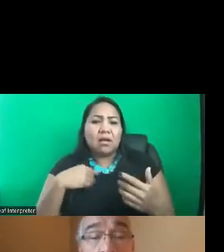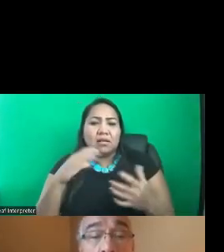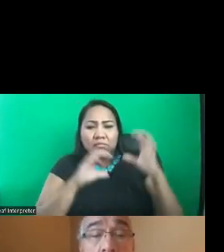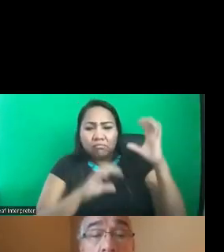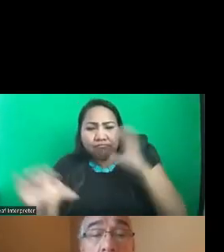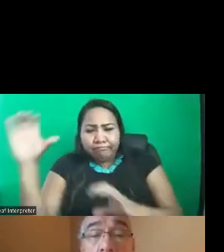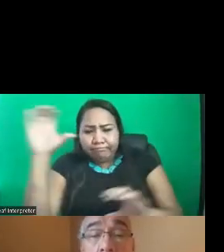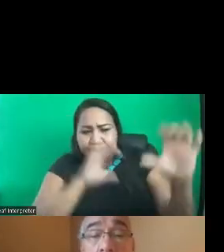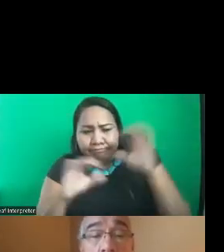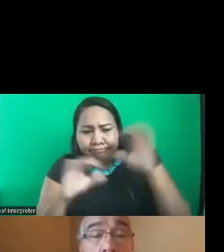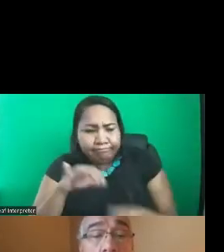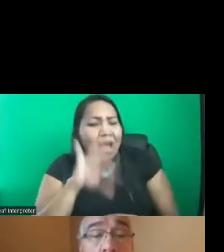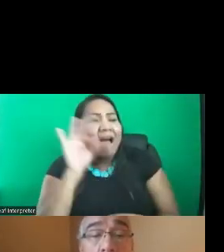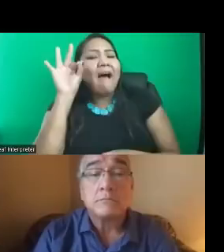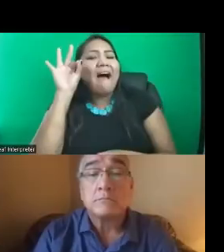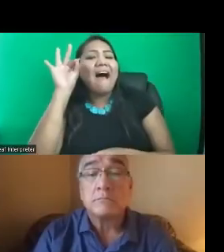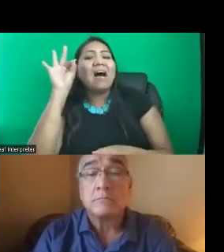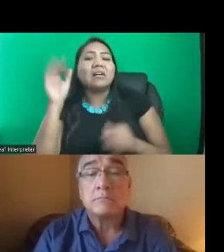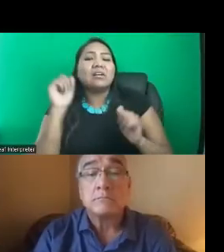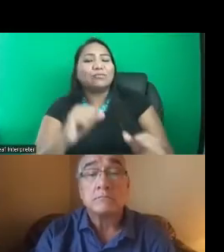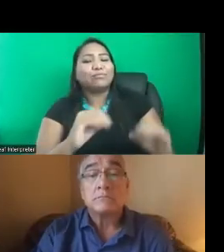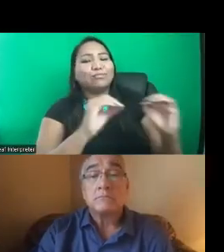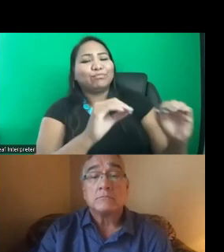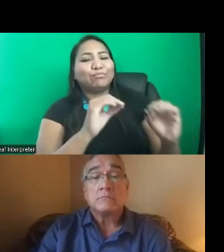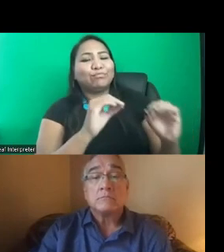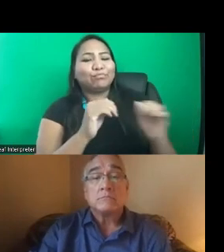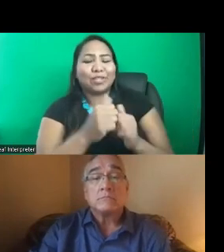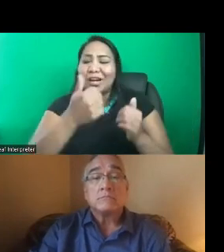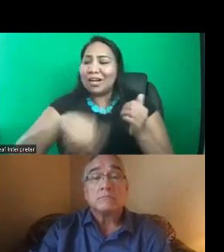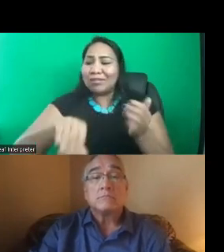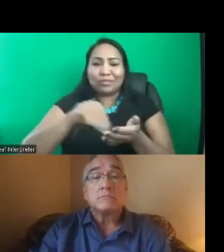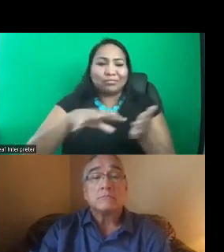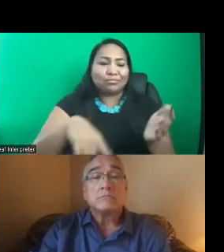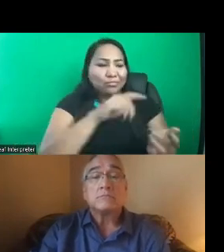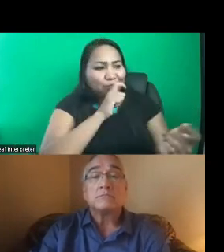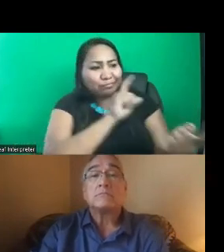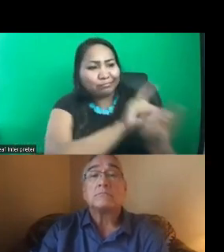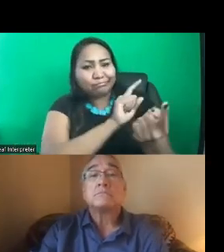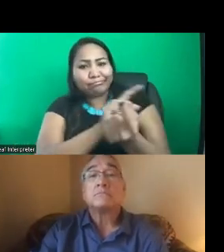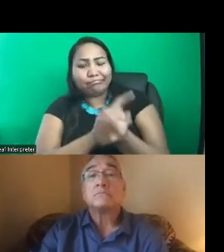with any student that you run into when you're working in higher ed.